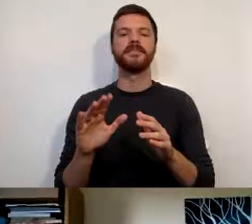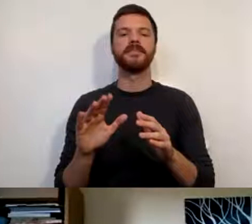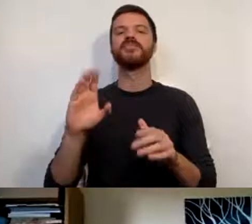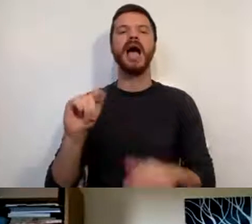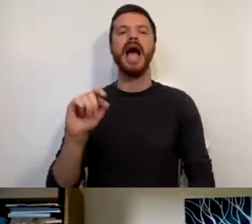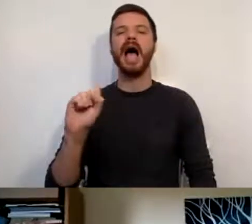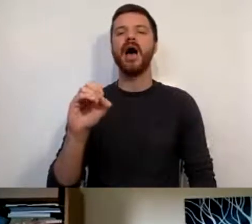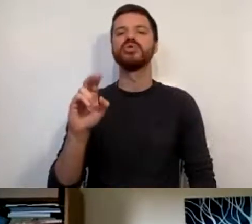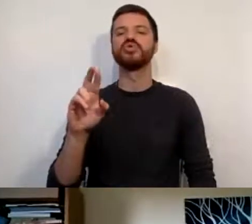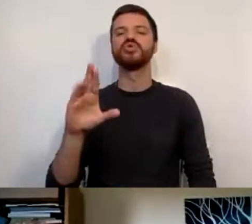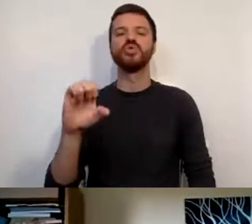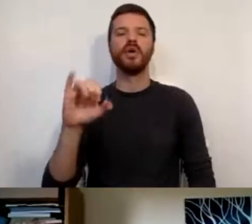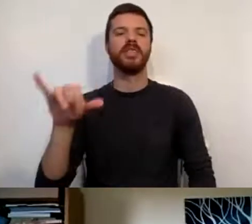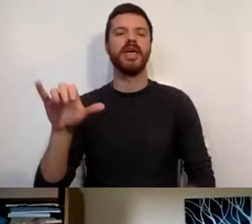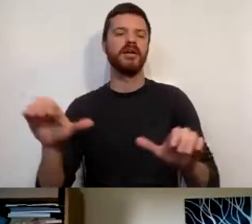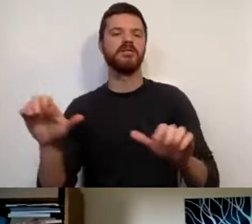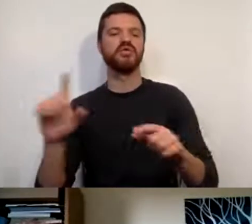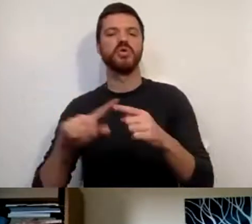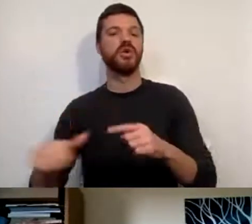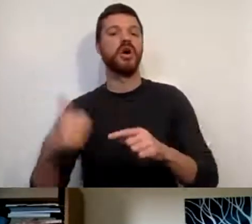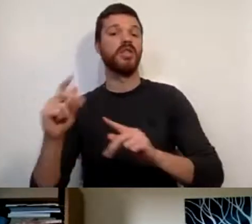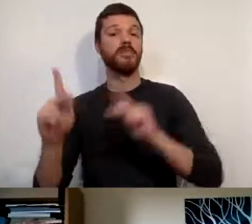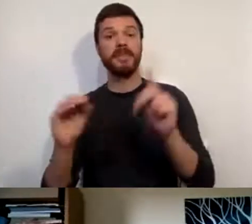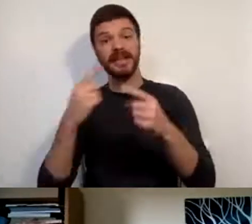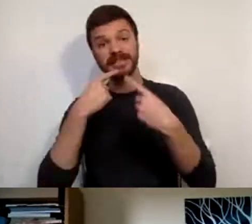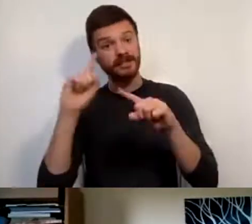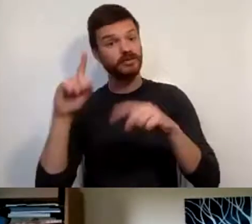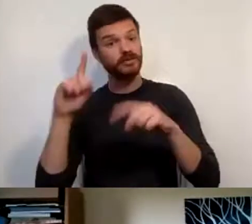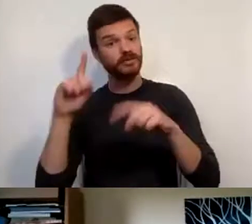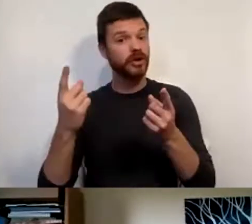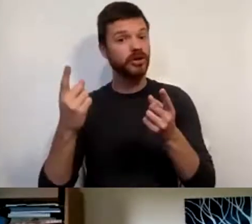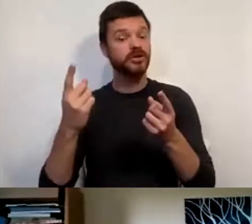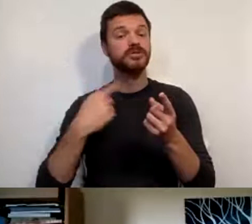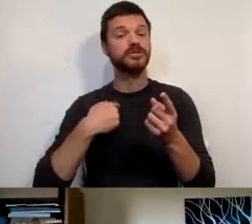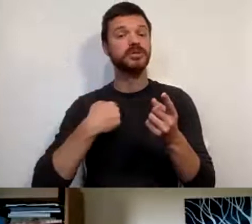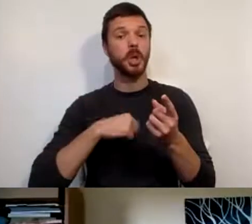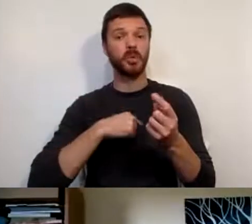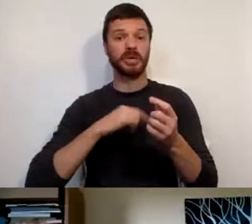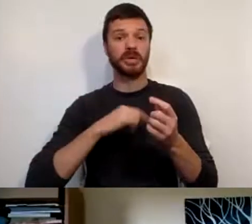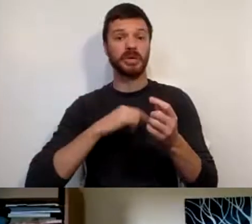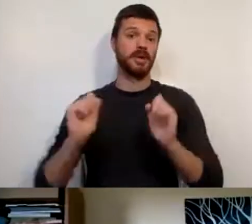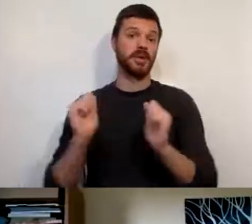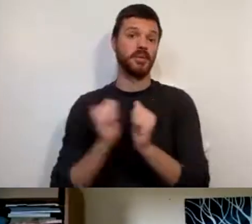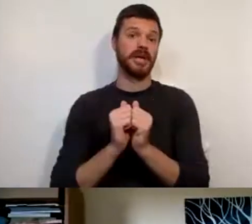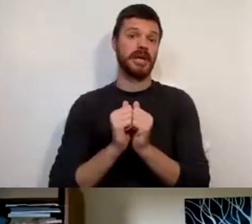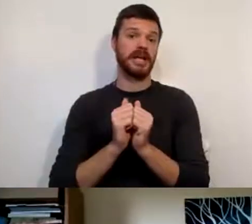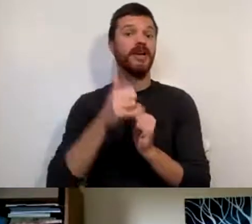outsourcing that to other people, and it's been successful so far. We've even experimented with phone-based audit and